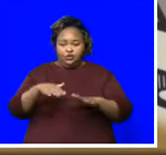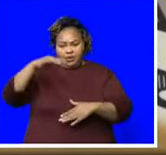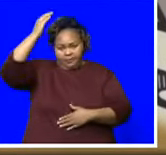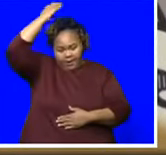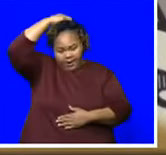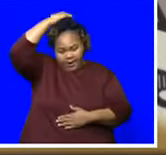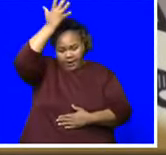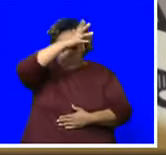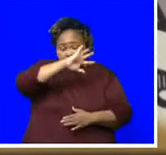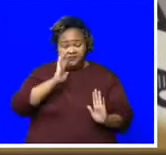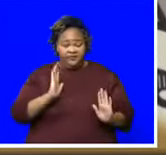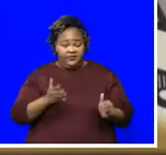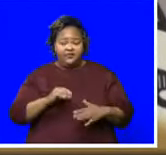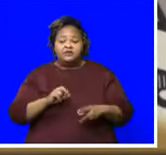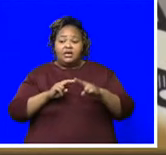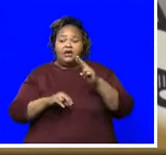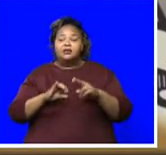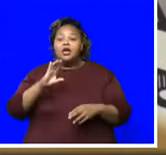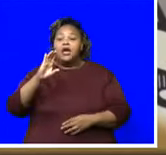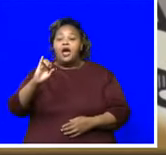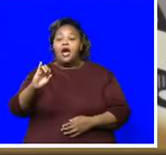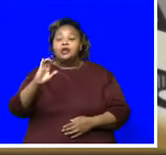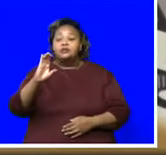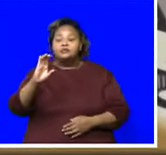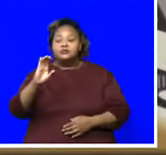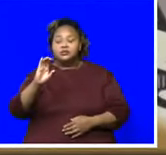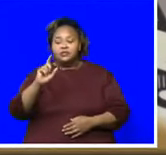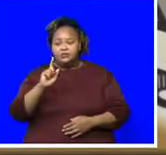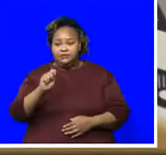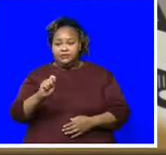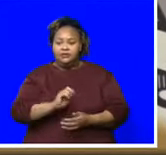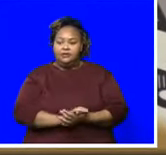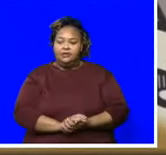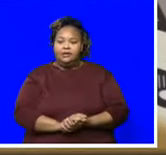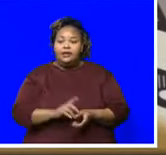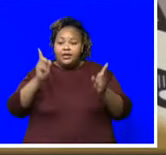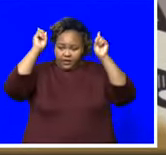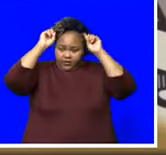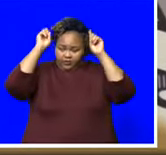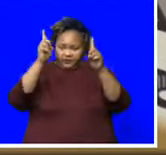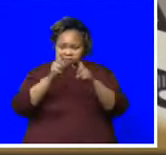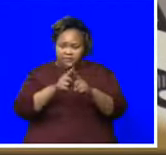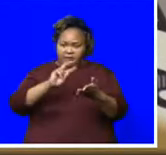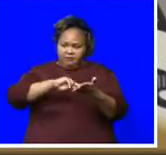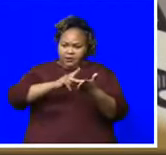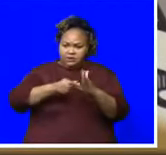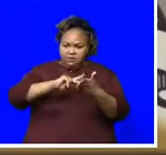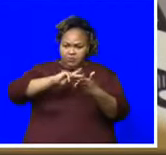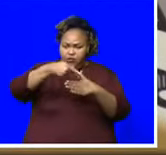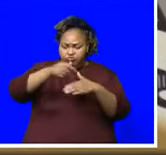the department developed a number of interesting programs which have been designed and are now on offer at the